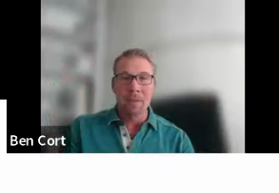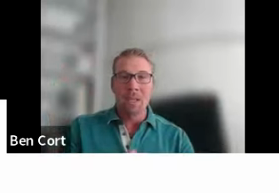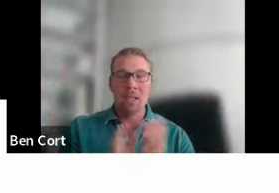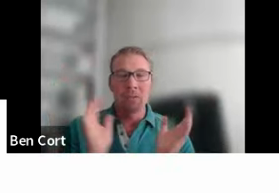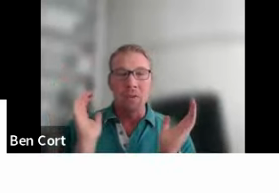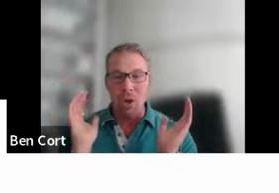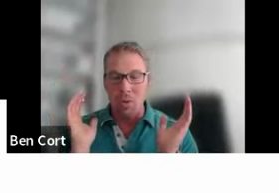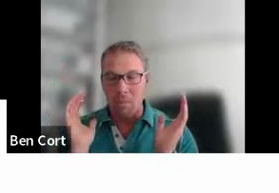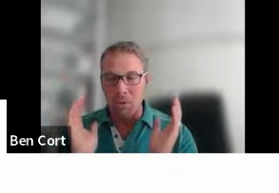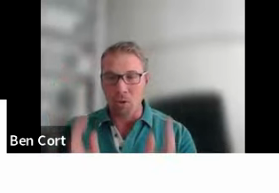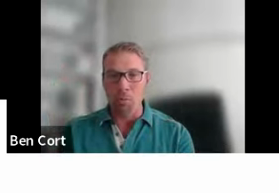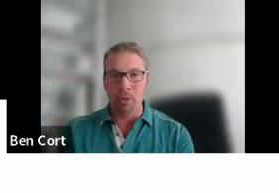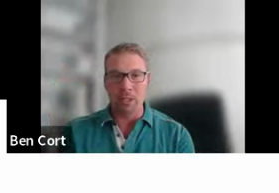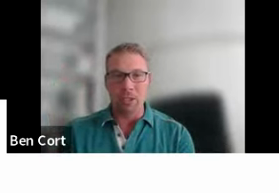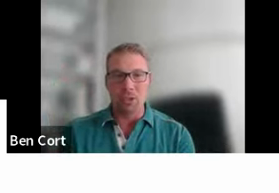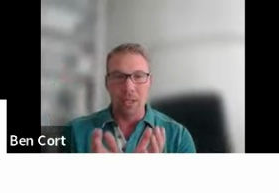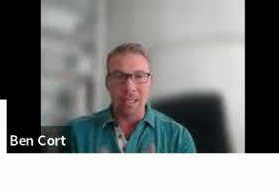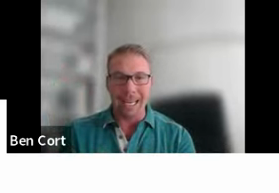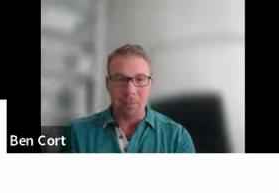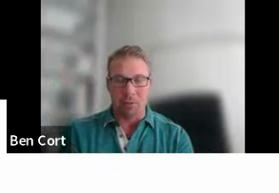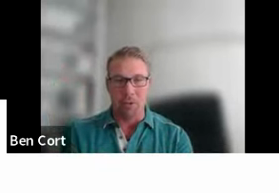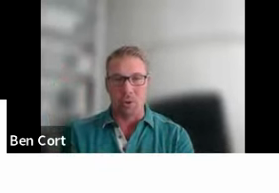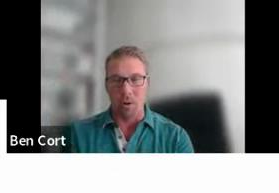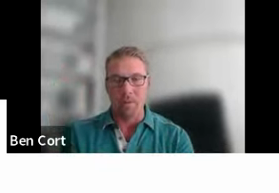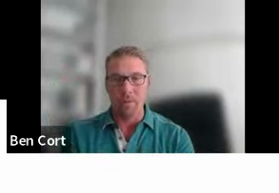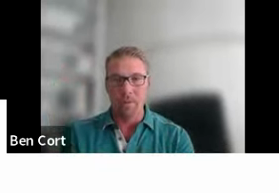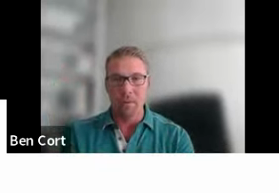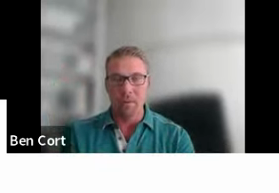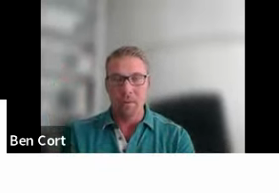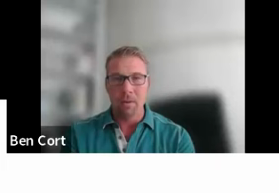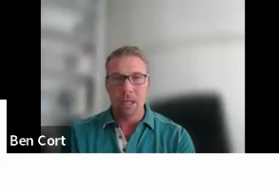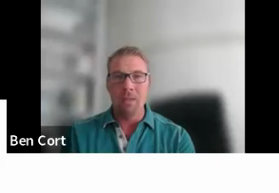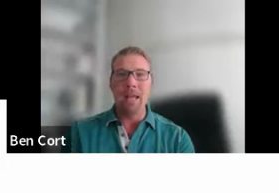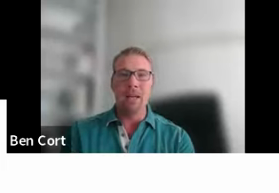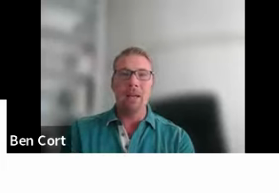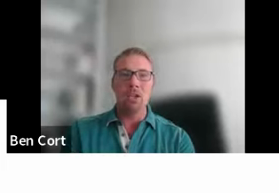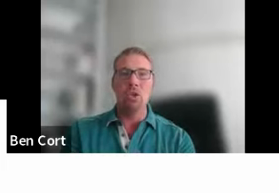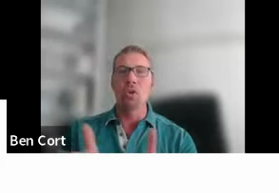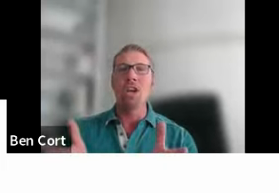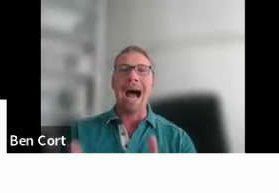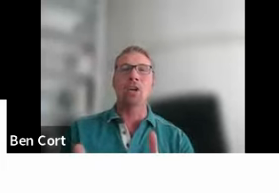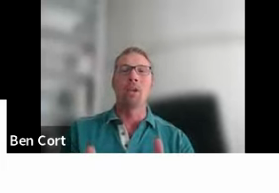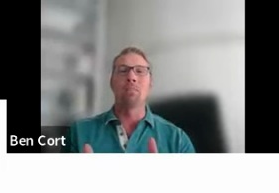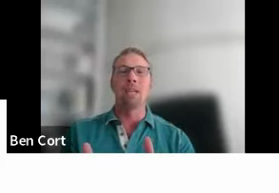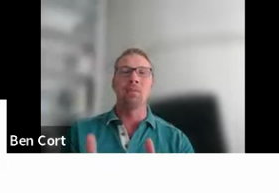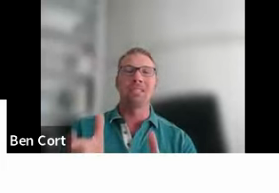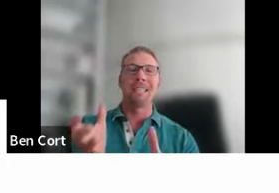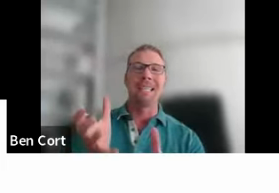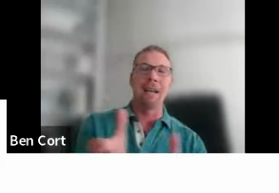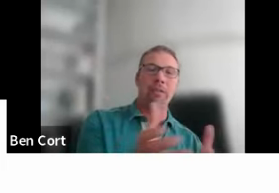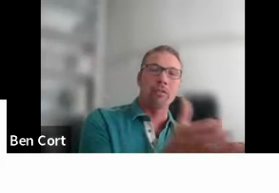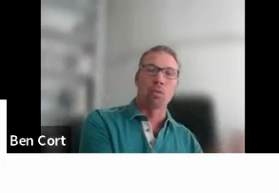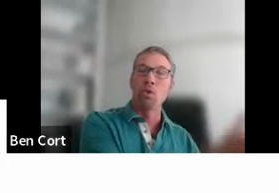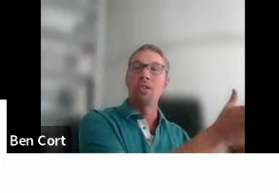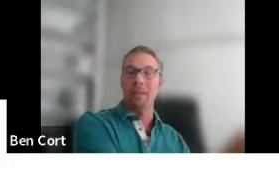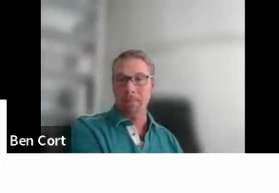study. If you don't appropriately treat cannabis withdrawal, then you're not going to be able to